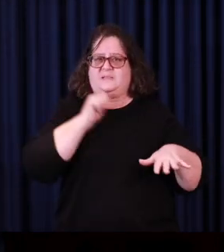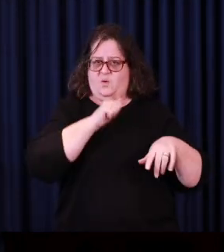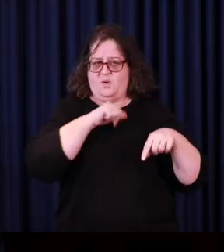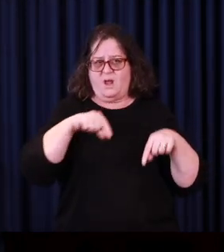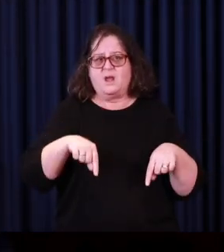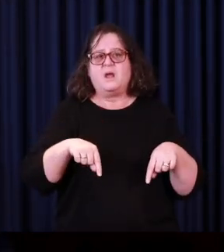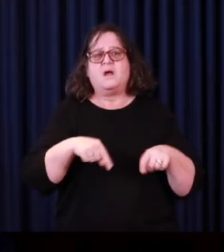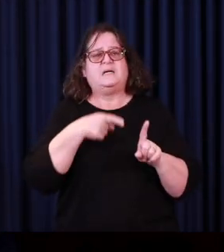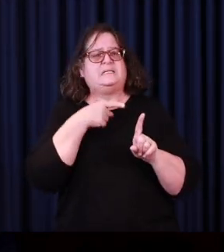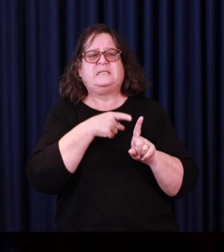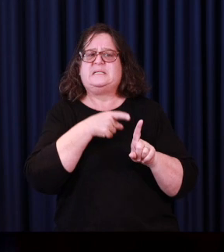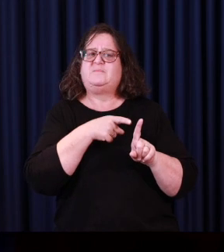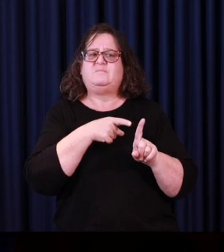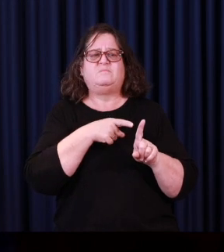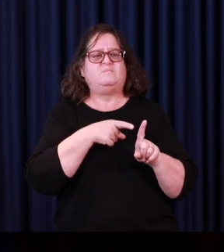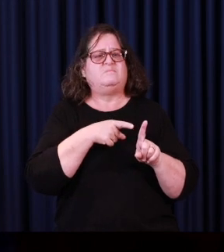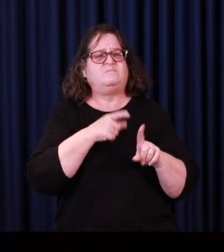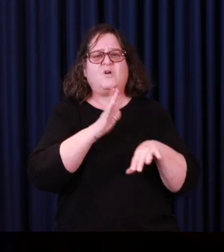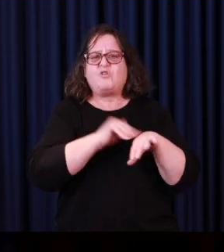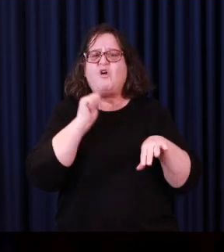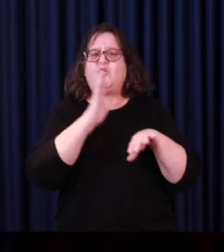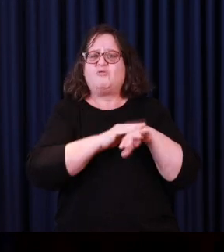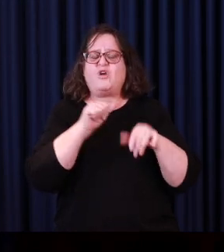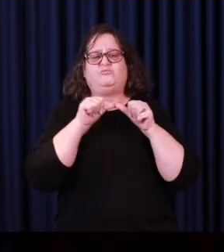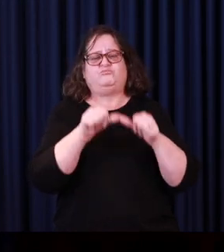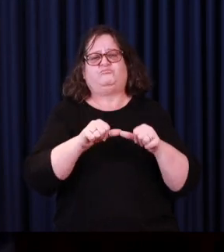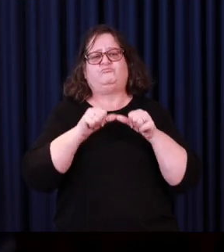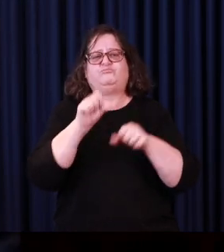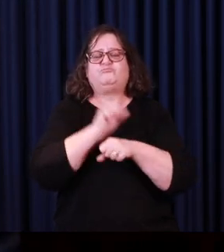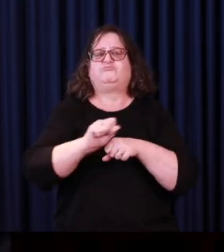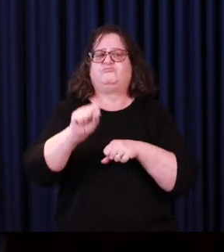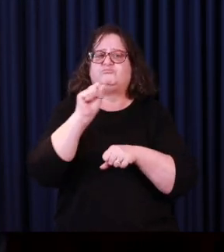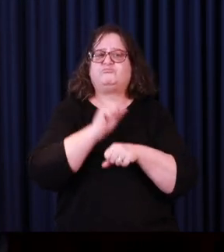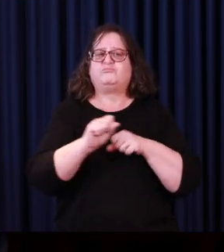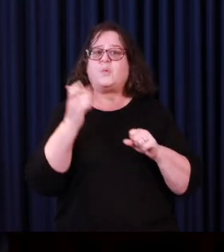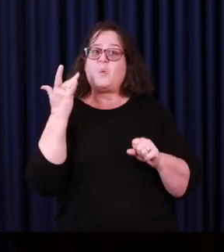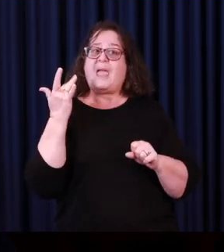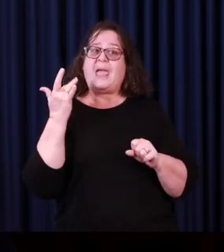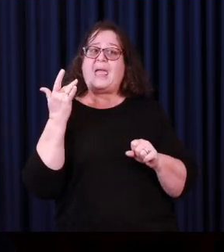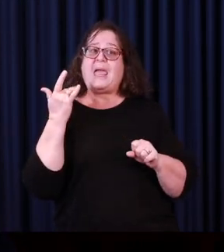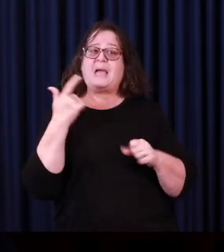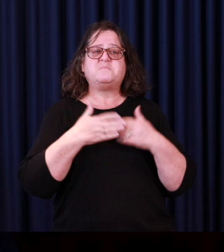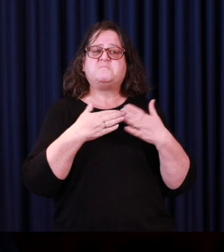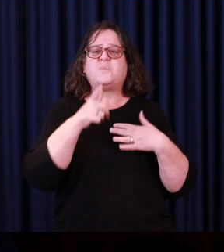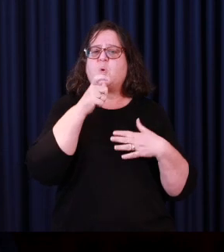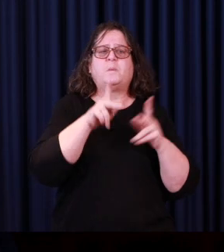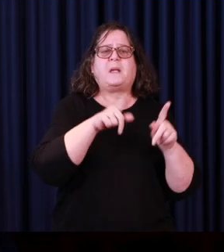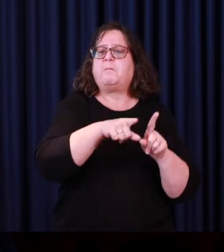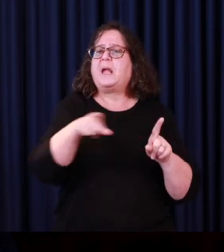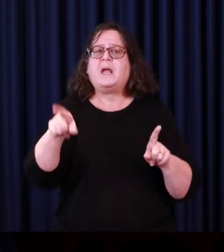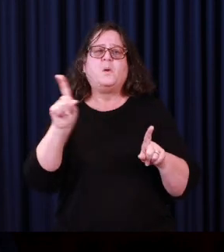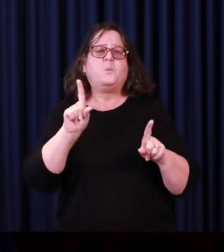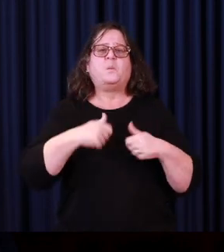stayed on call and has never relented, so that no matter who you are or where you live, you